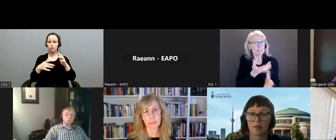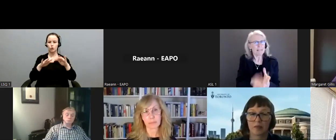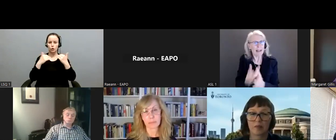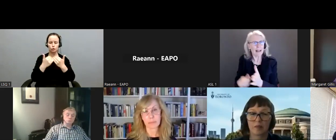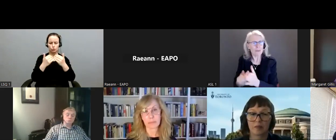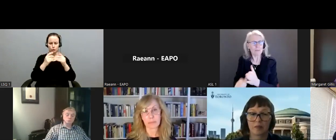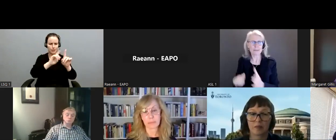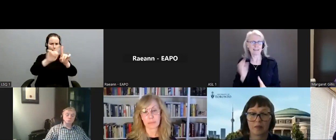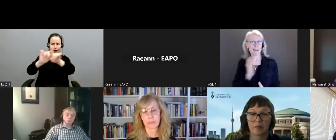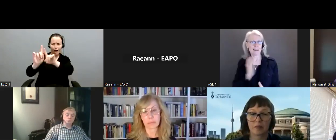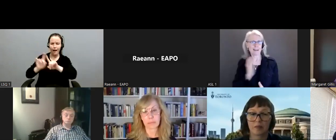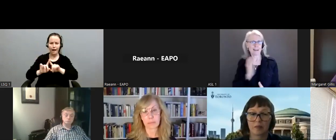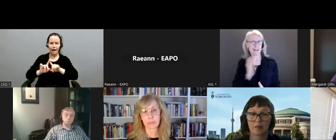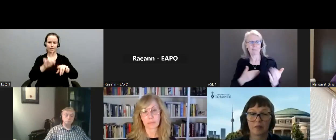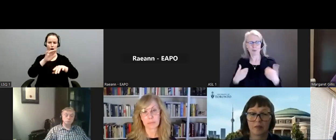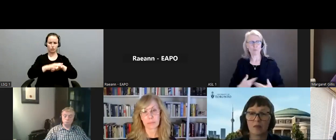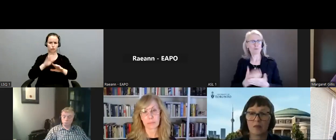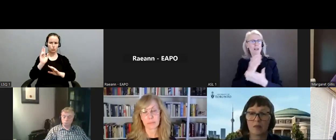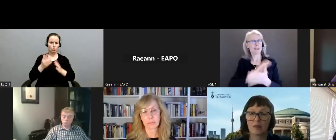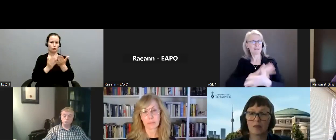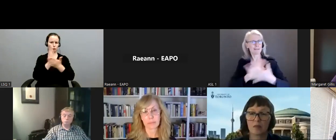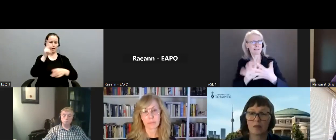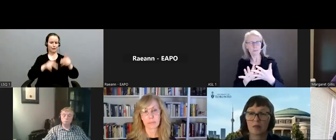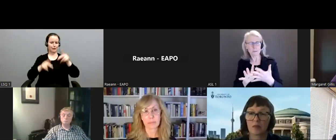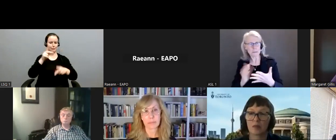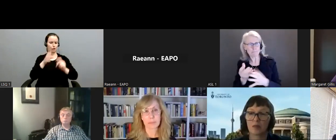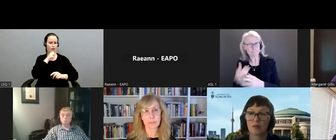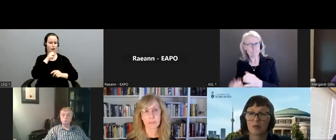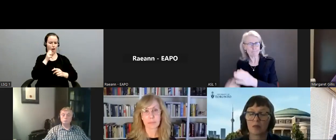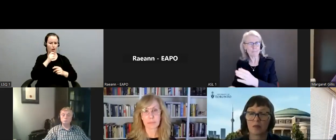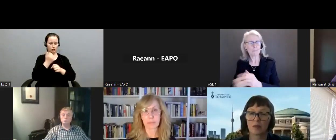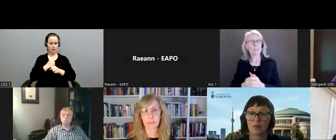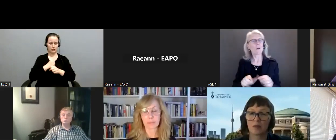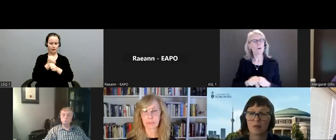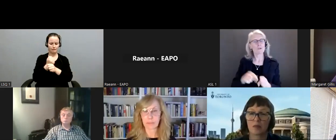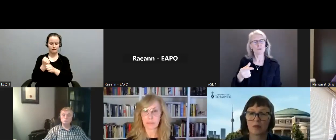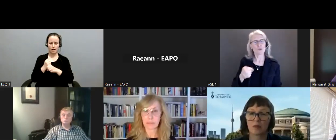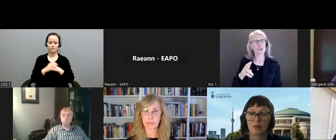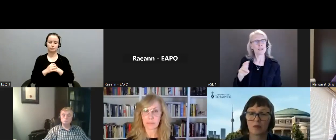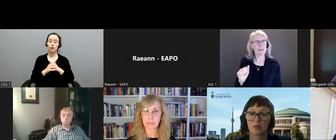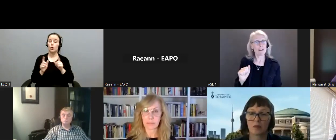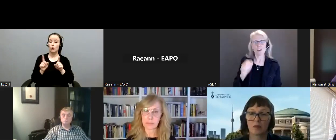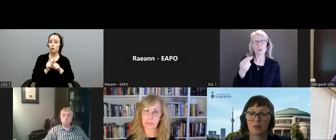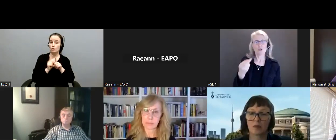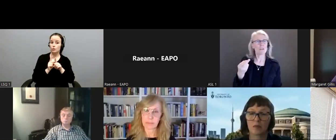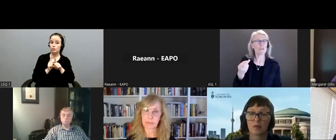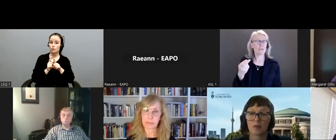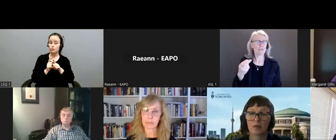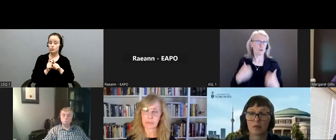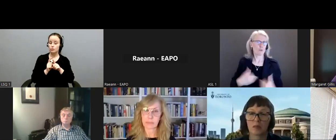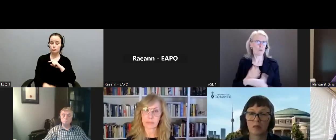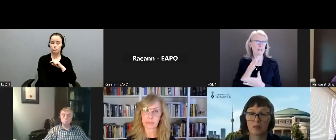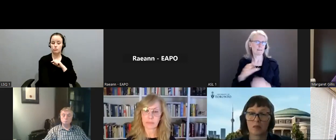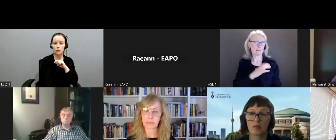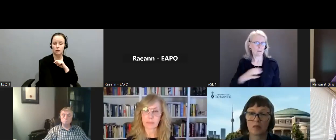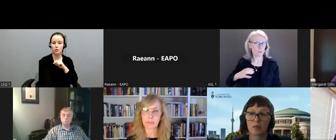rights framework. There is also a movement afoot in Geneva at the Human Rights Council, with work underway on a resolution